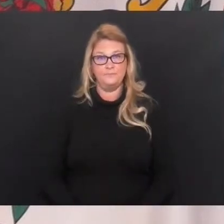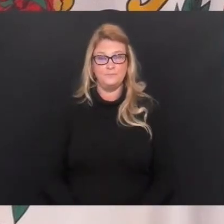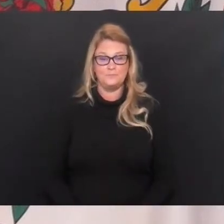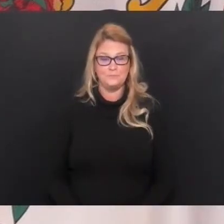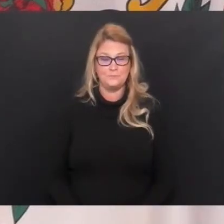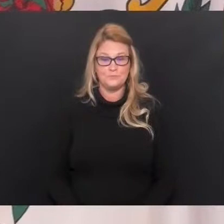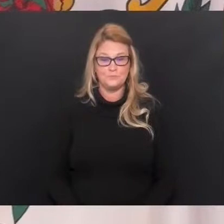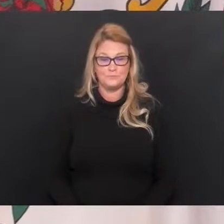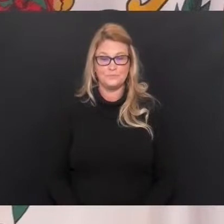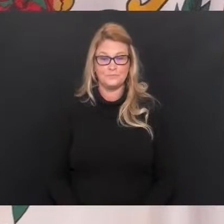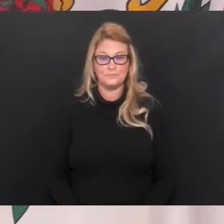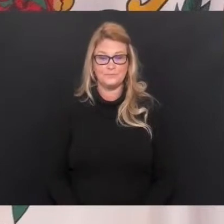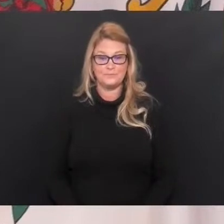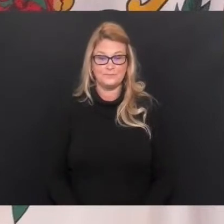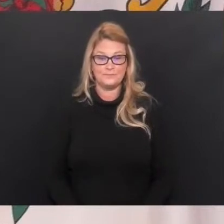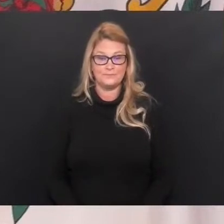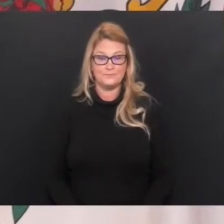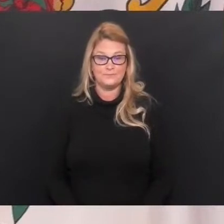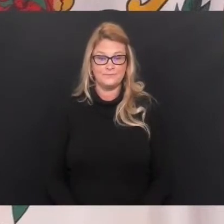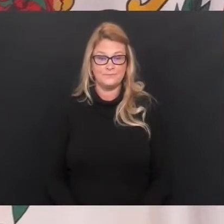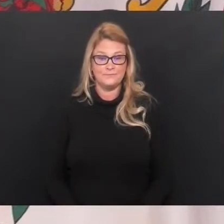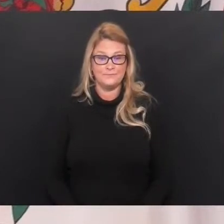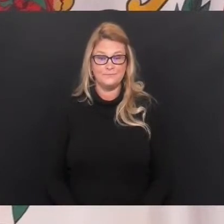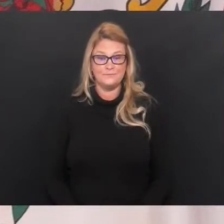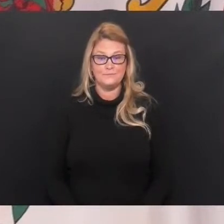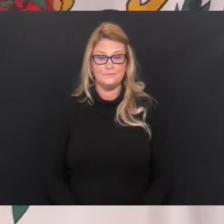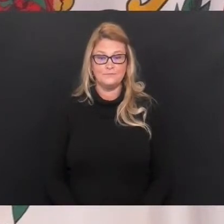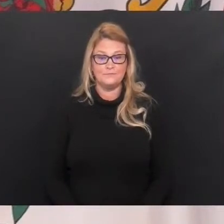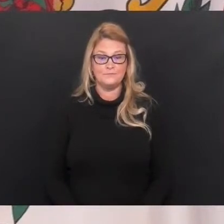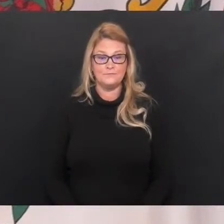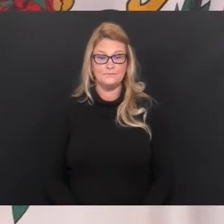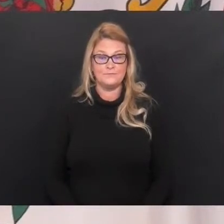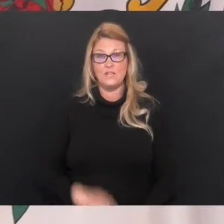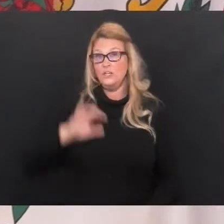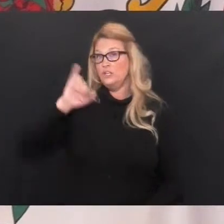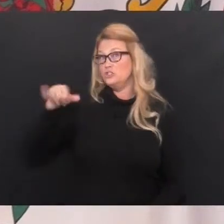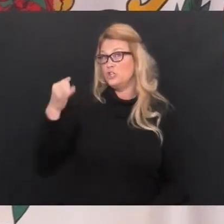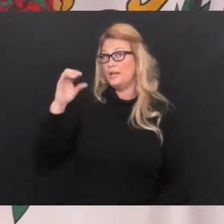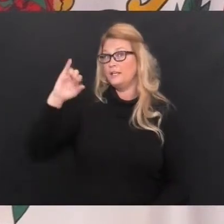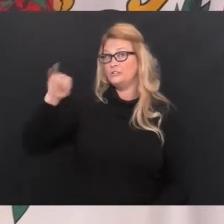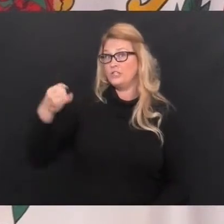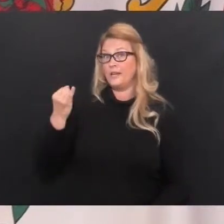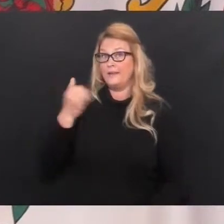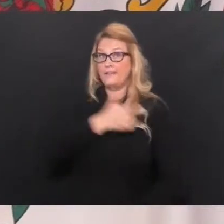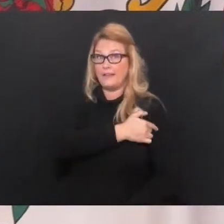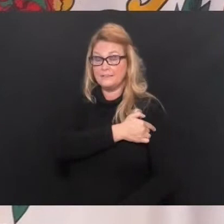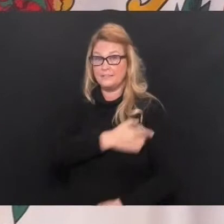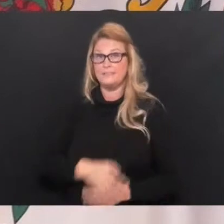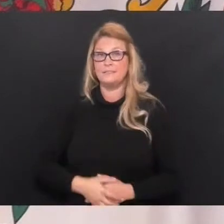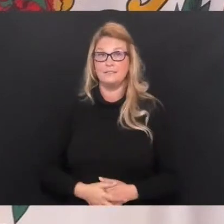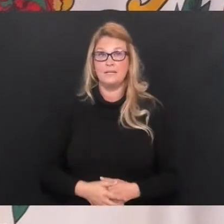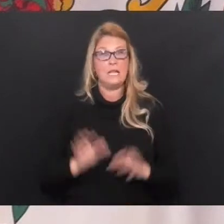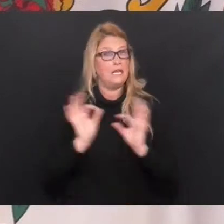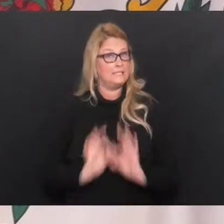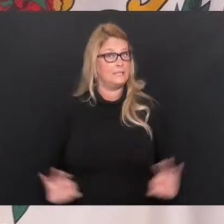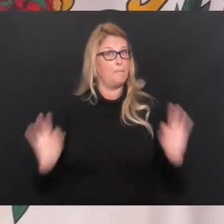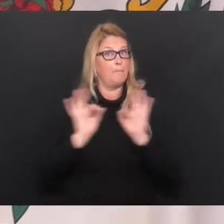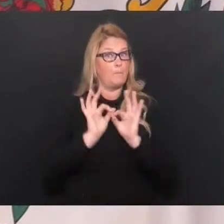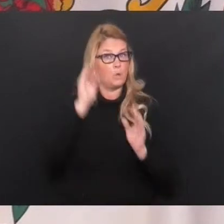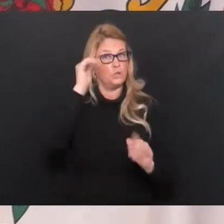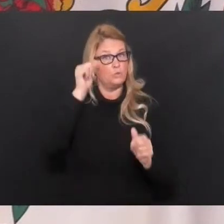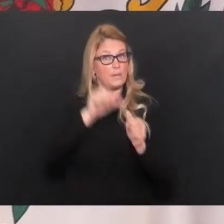In regard to the J&J vaccine, You know, it is important to remember that